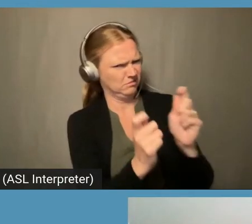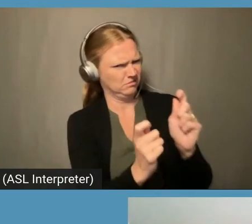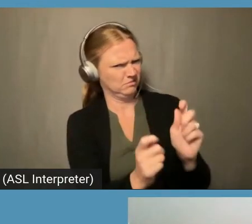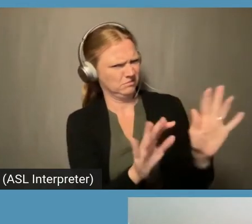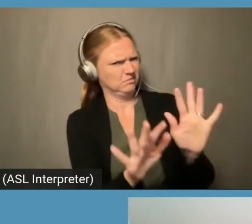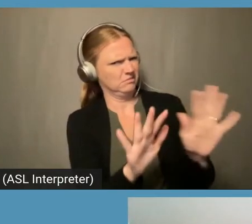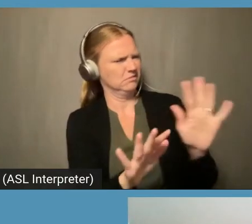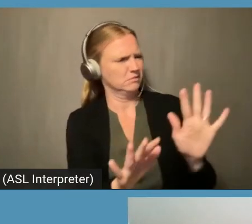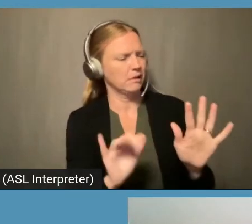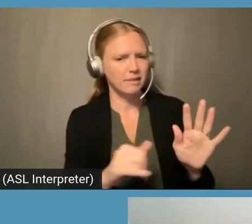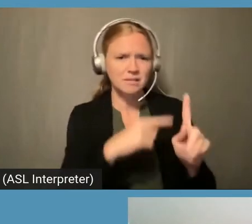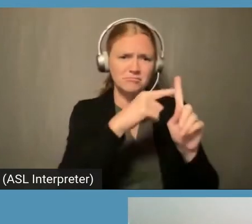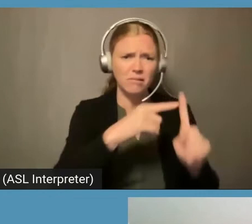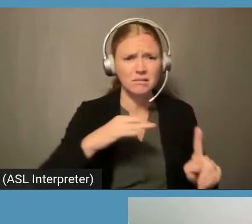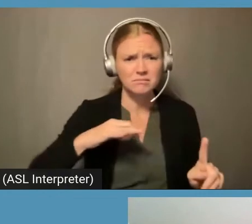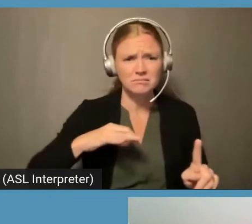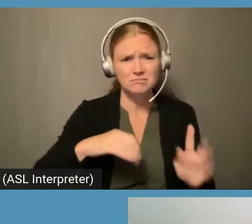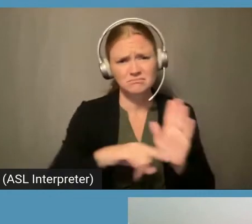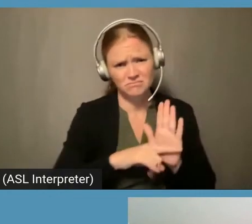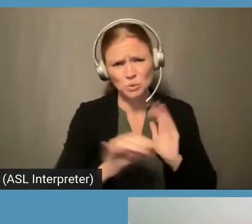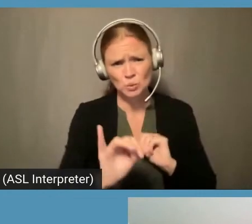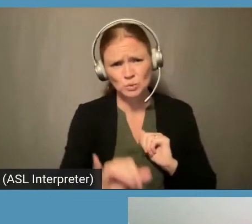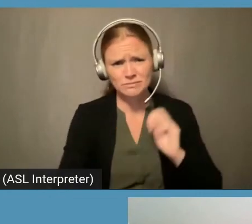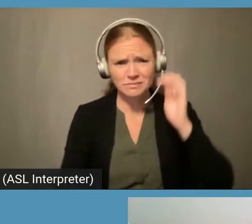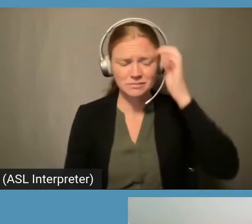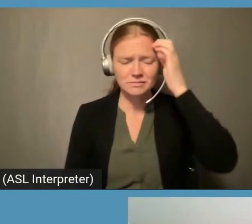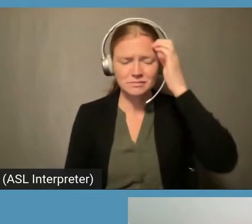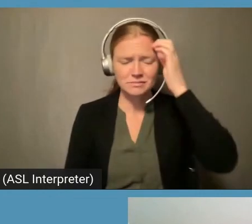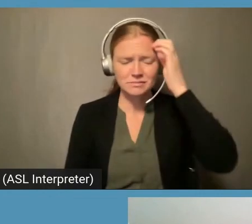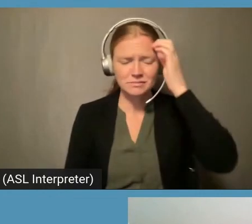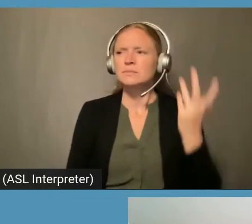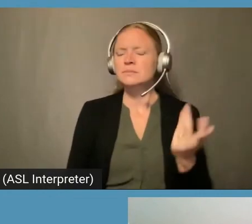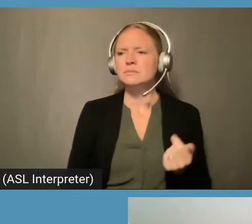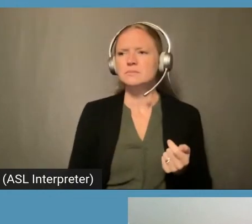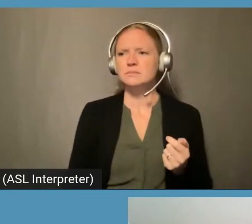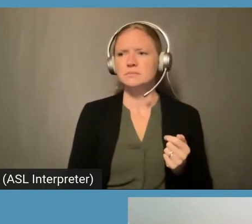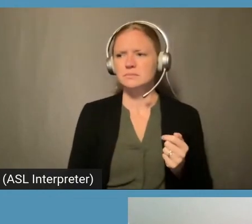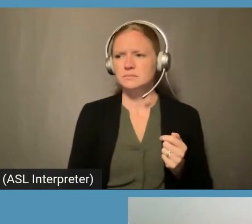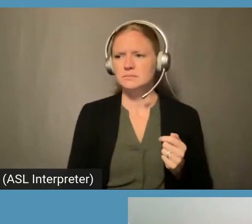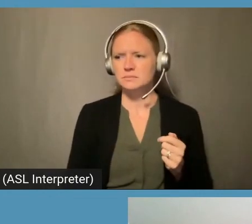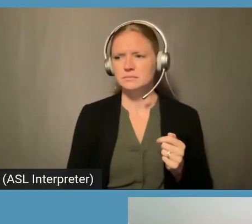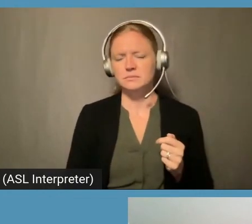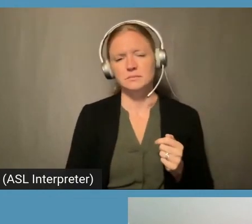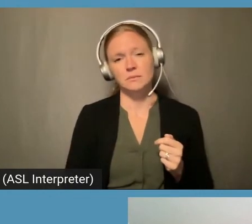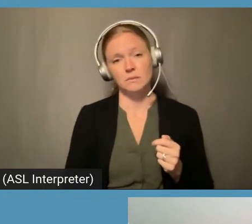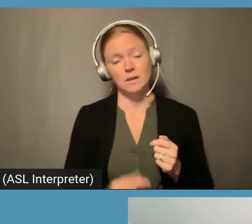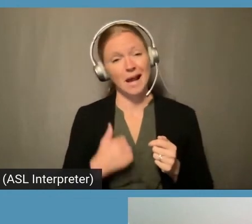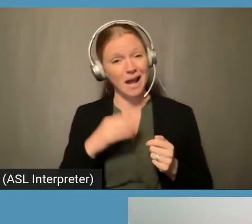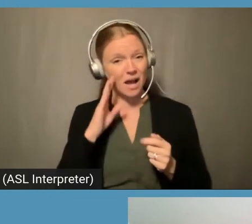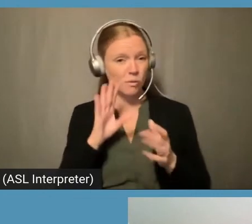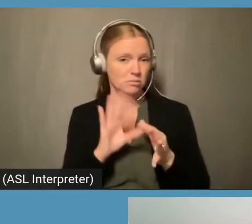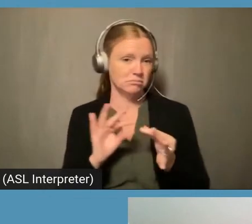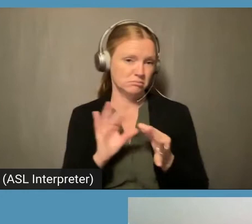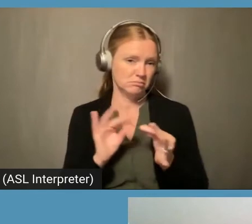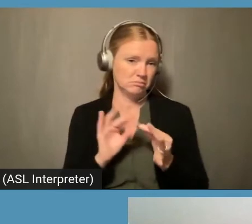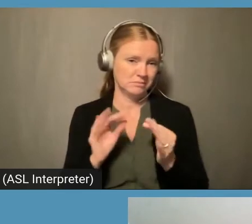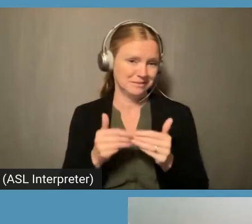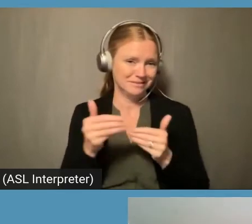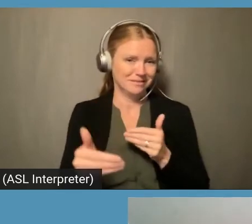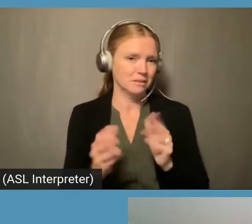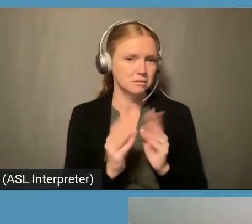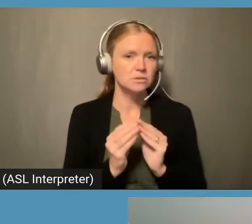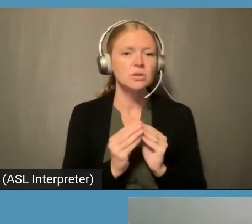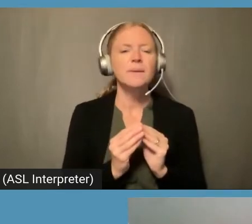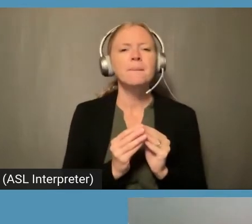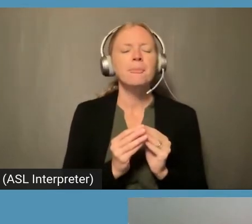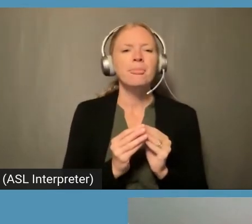But largely the same. I think the main difference, and I'll get into this a little bit next time, is what